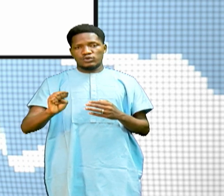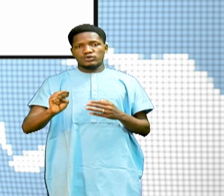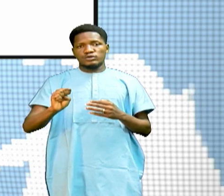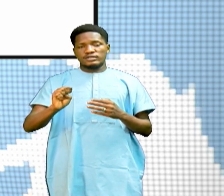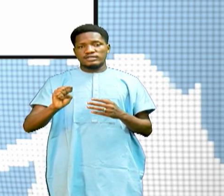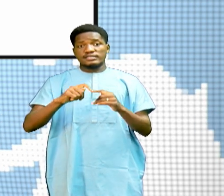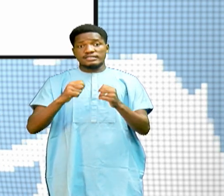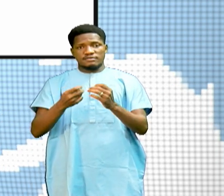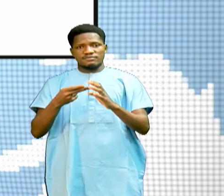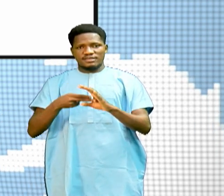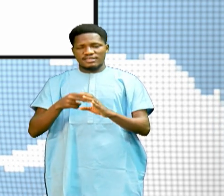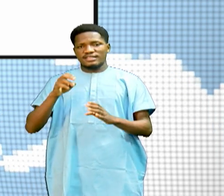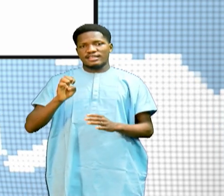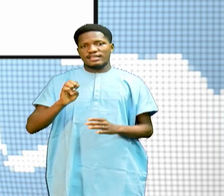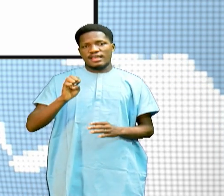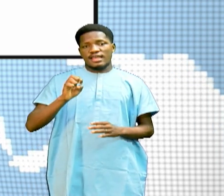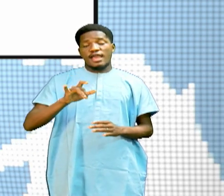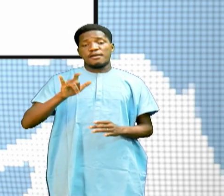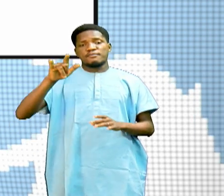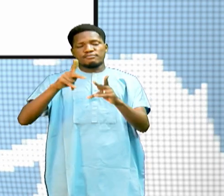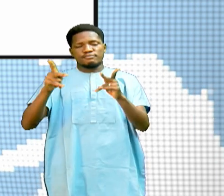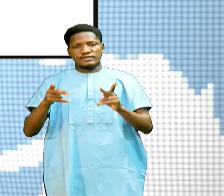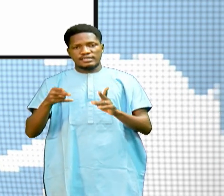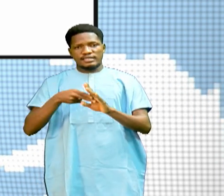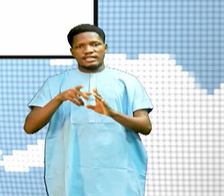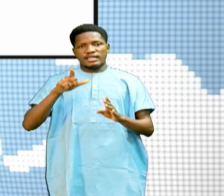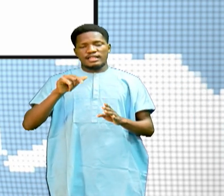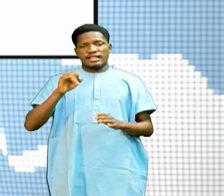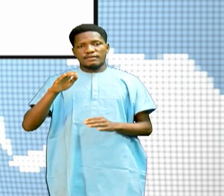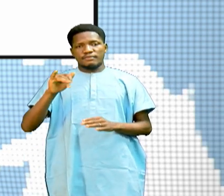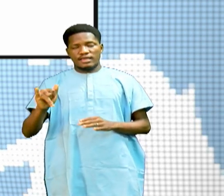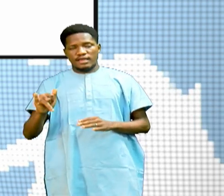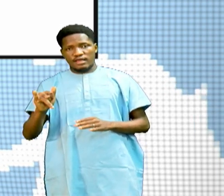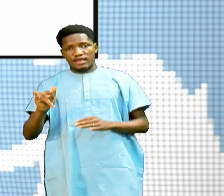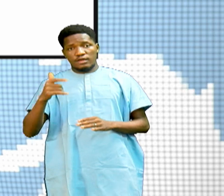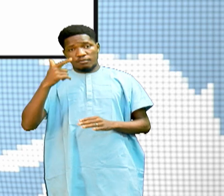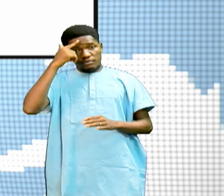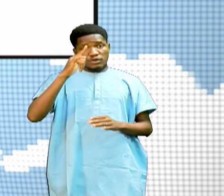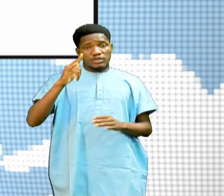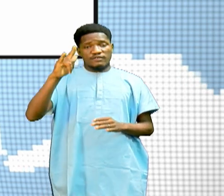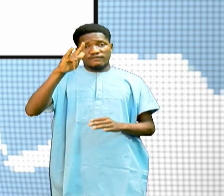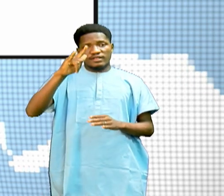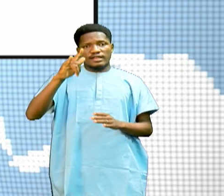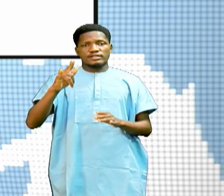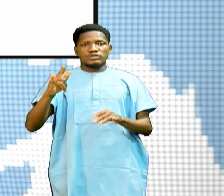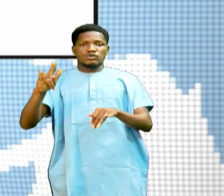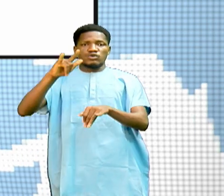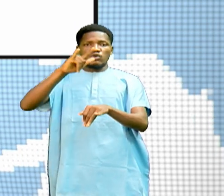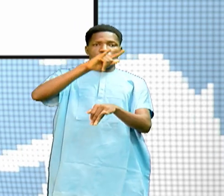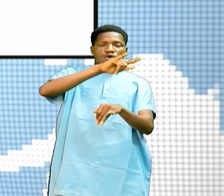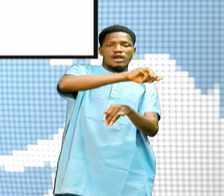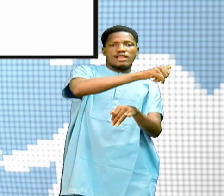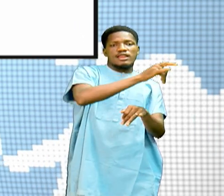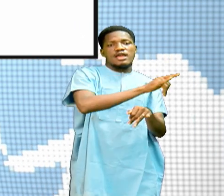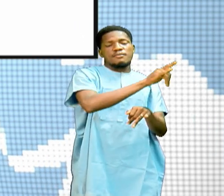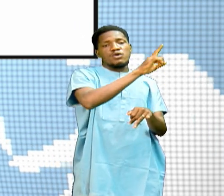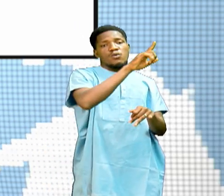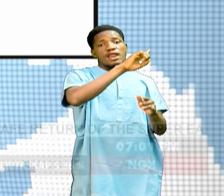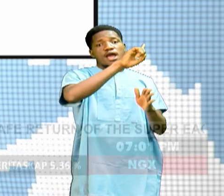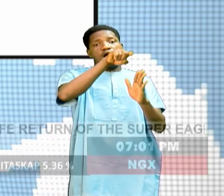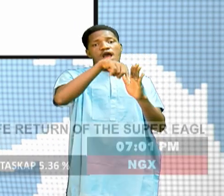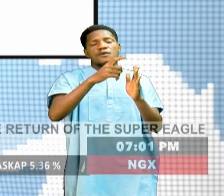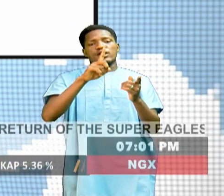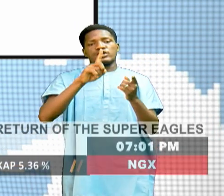in the Nigerian delegation was endangered by abruptly diverting their flight to another airport 1 hour to landing